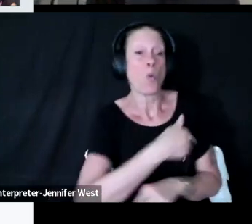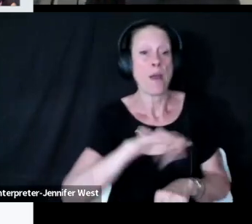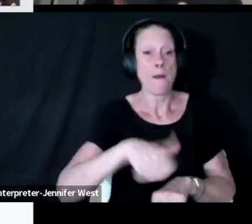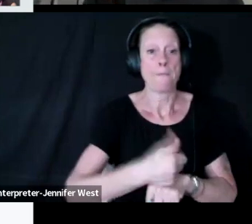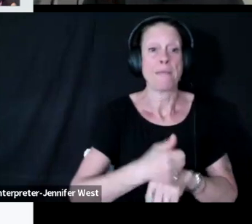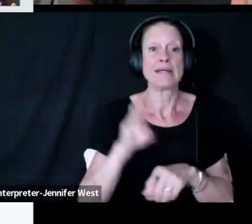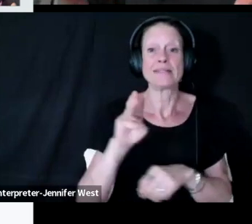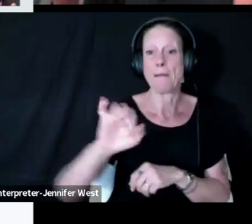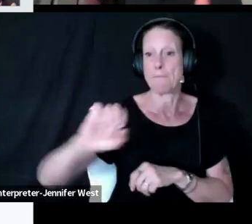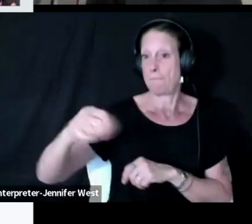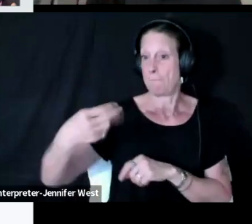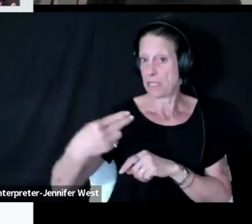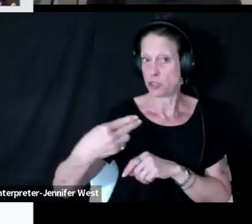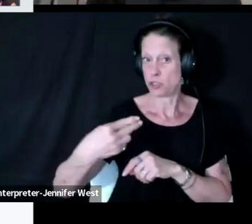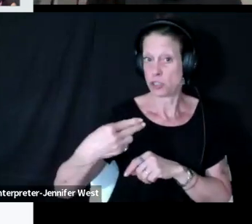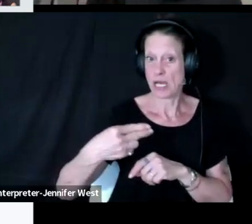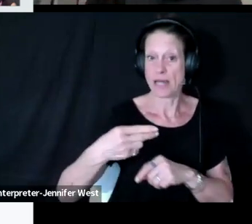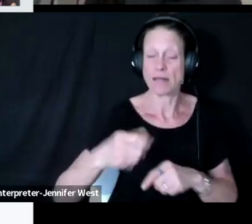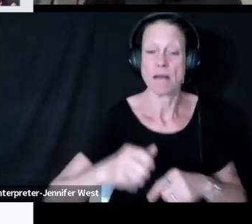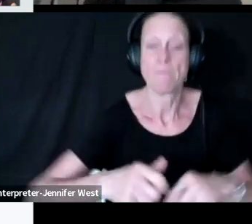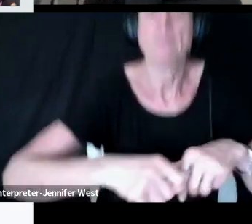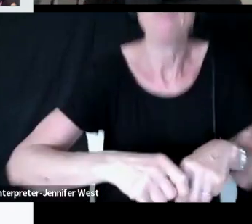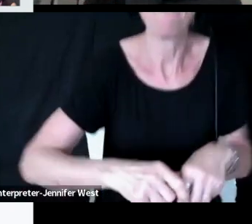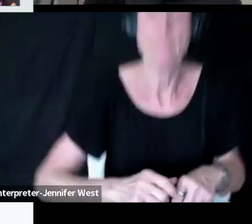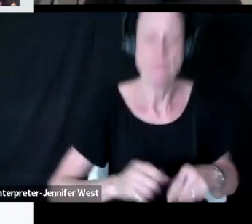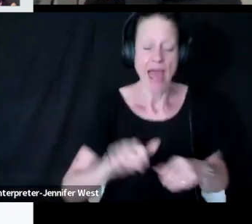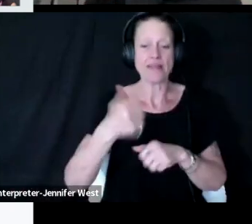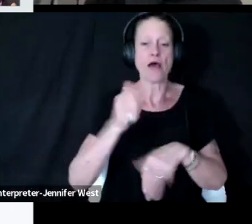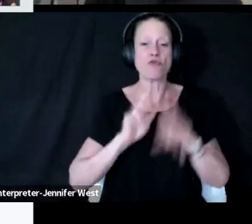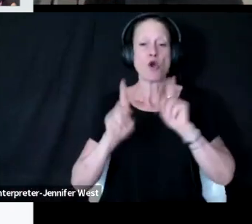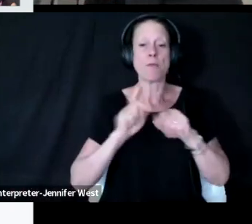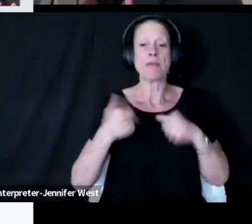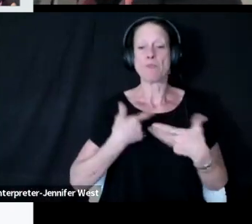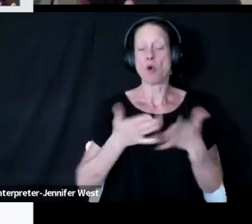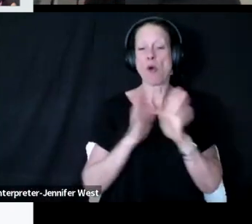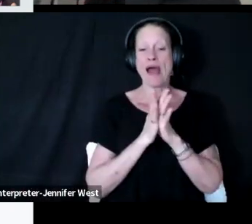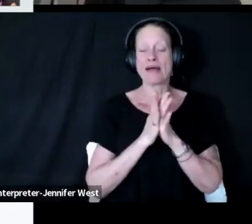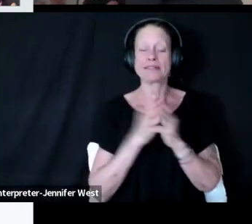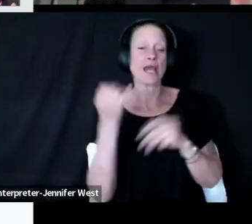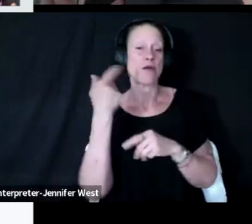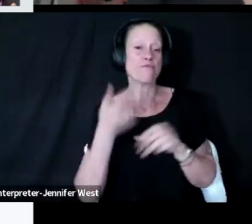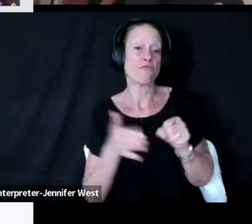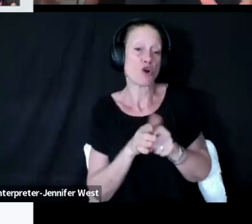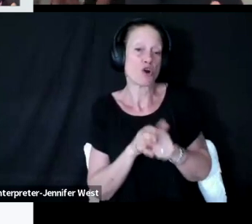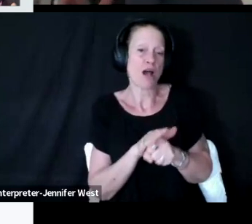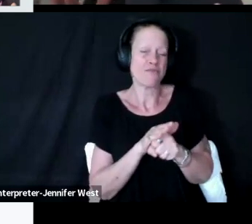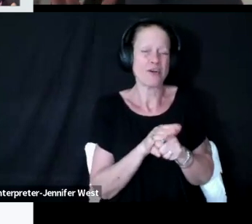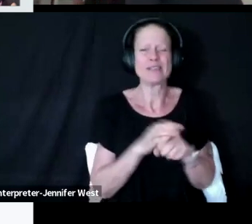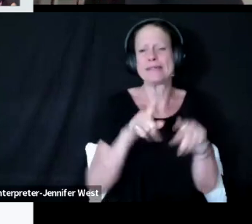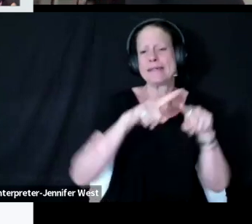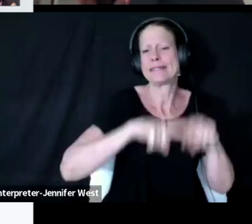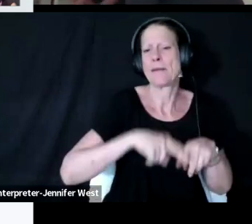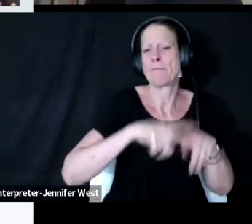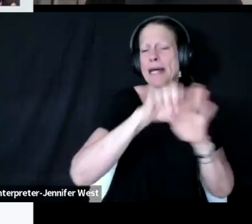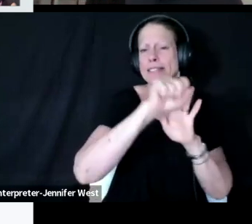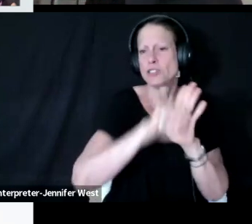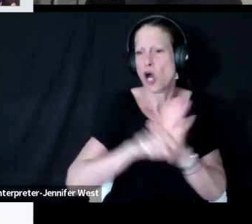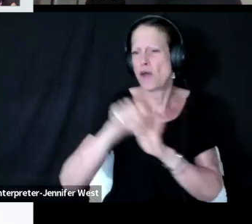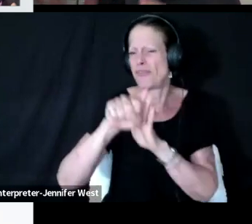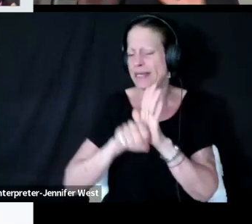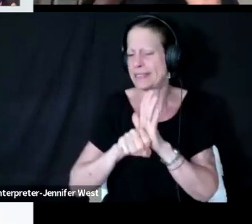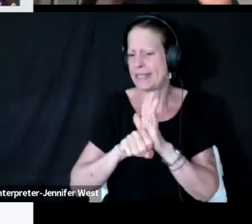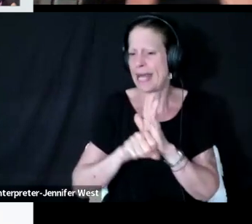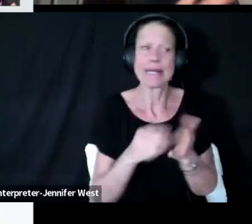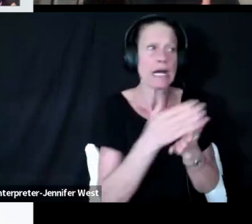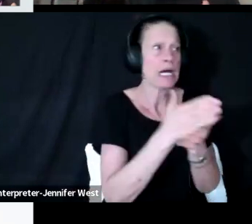kind of asking for it to be covered. So, state by state, I don't know. Some are more